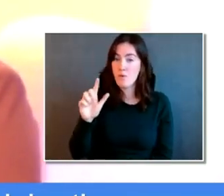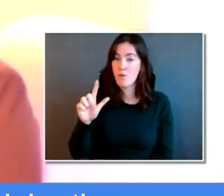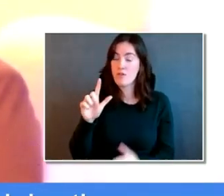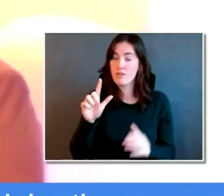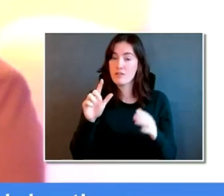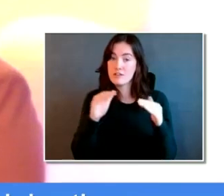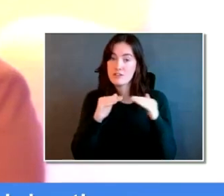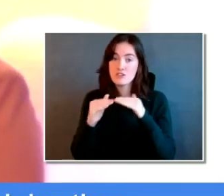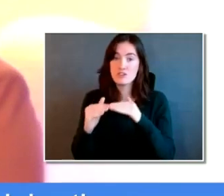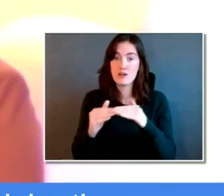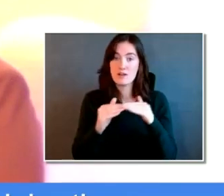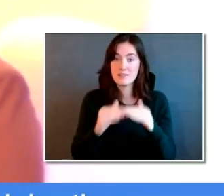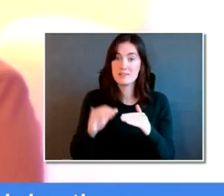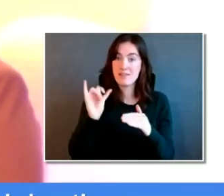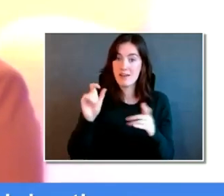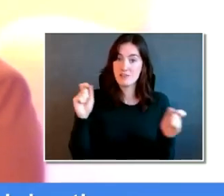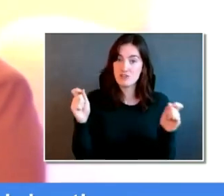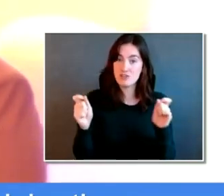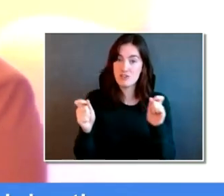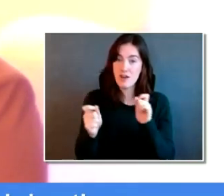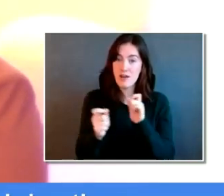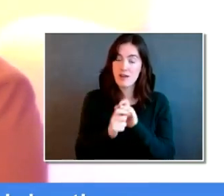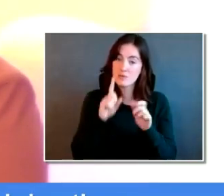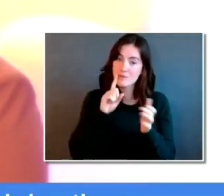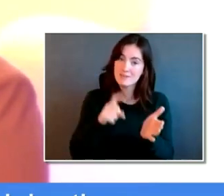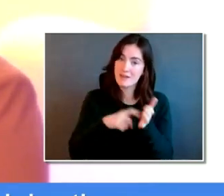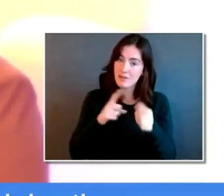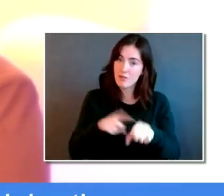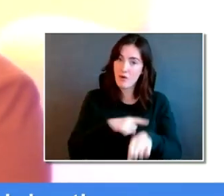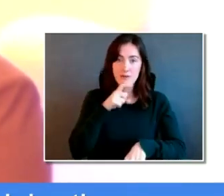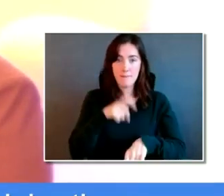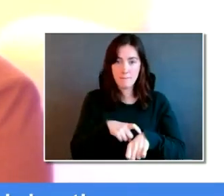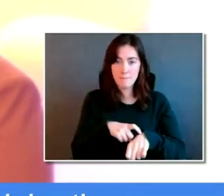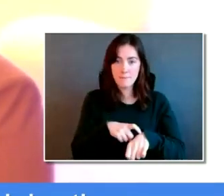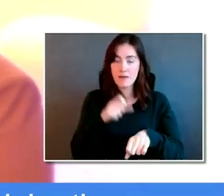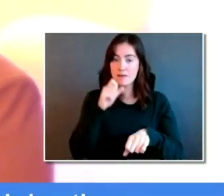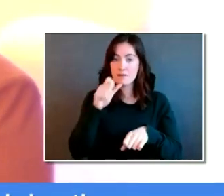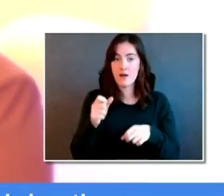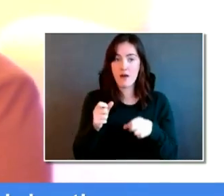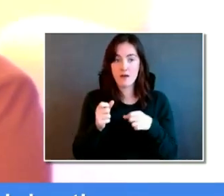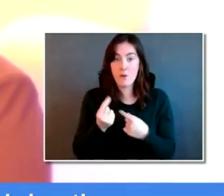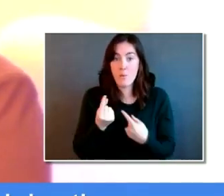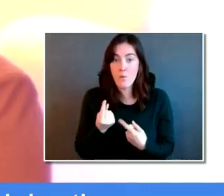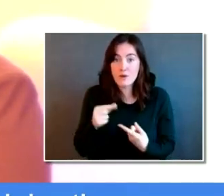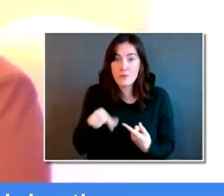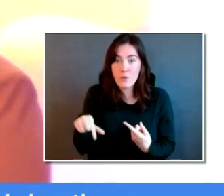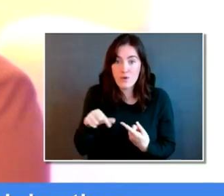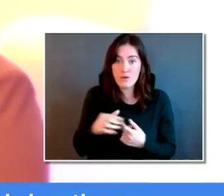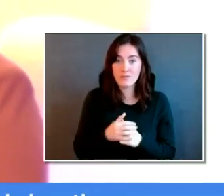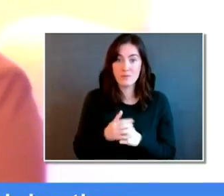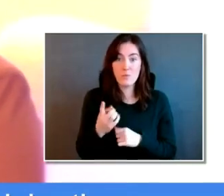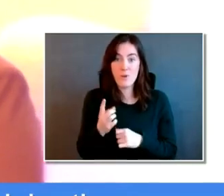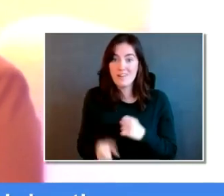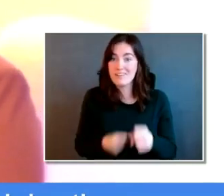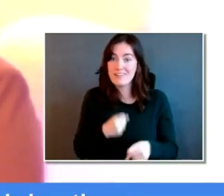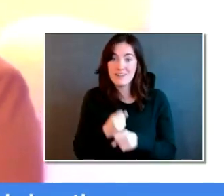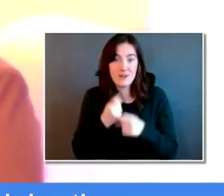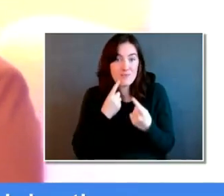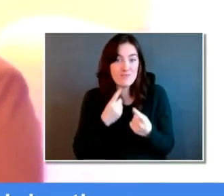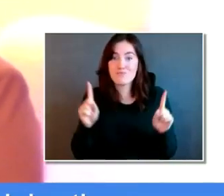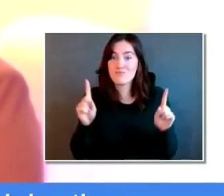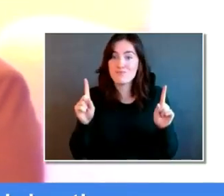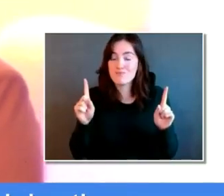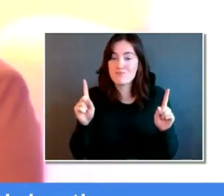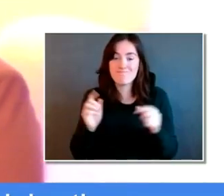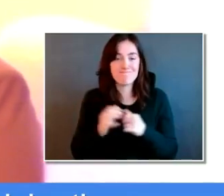not achieved overnight. It's not achieved even within a quarter or a year or any of